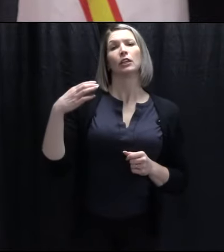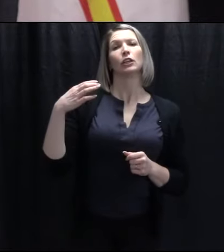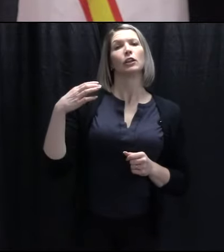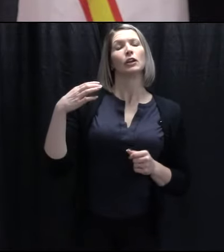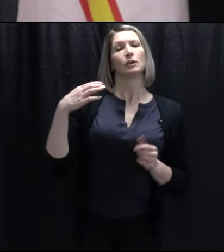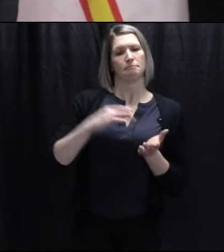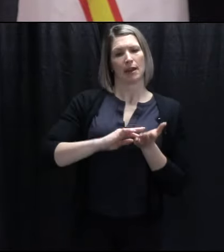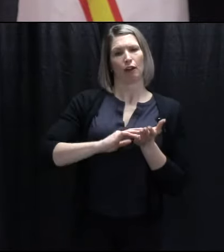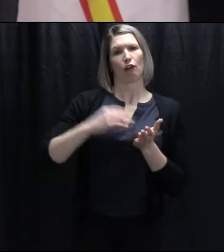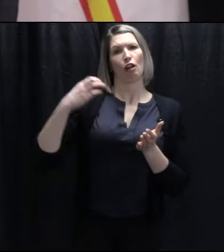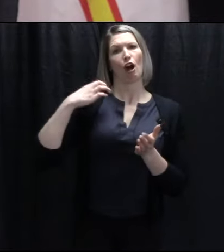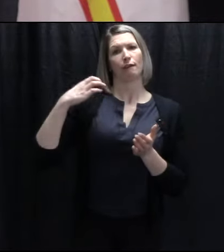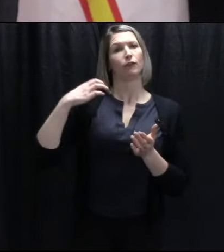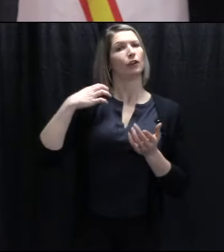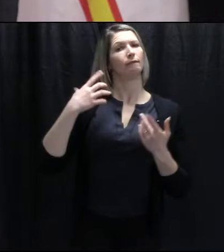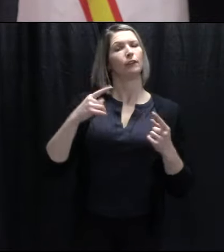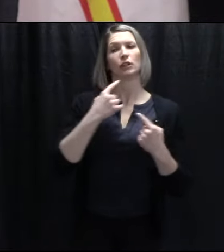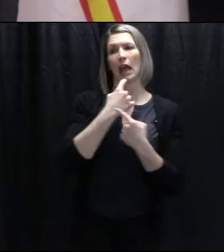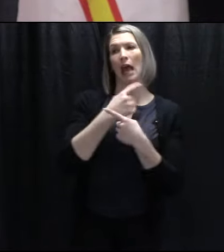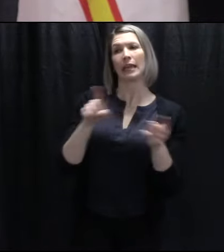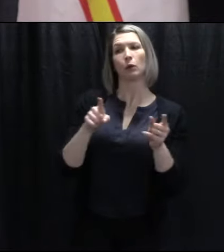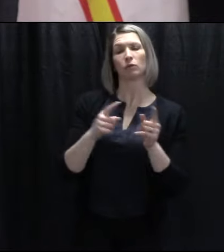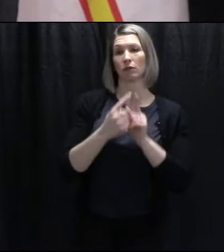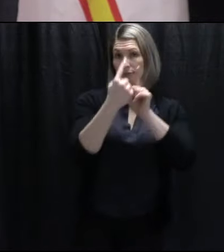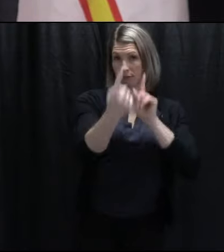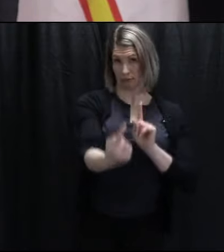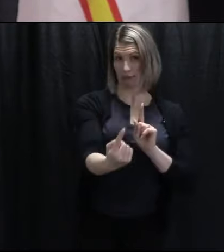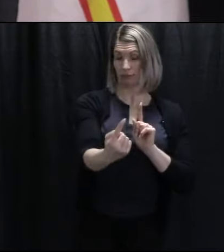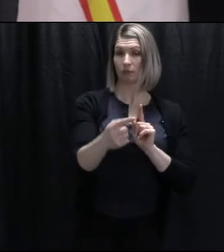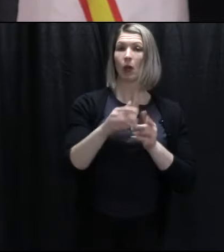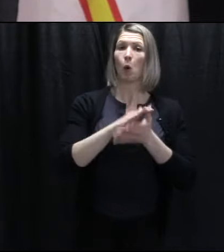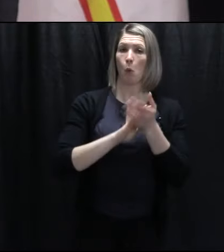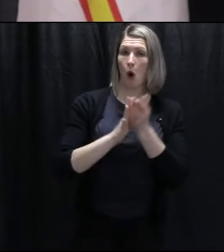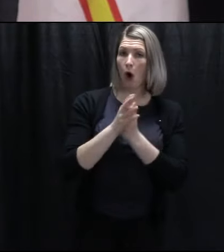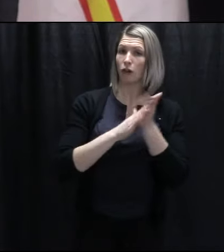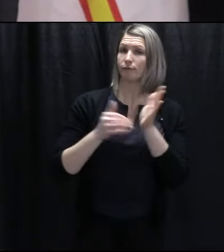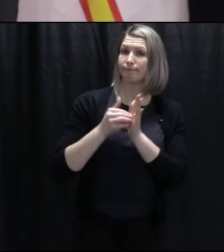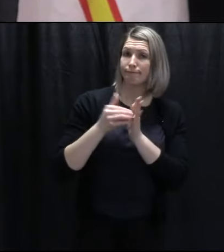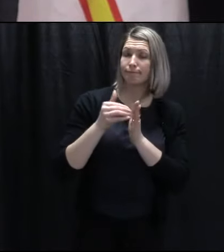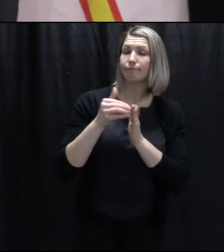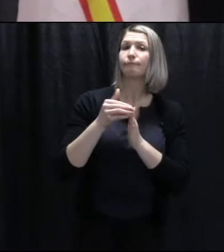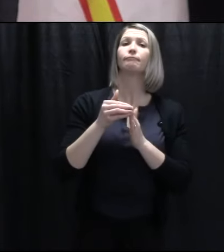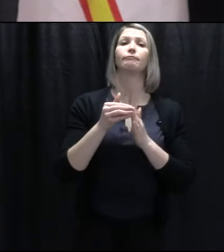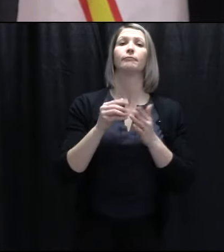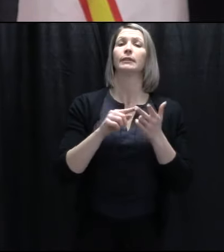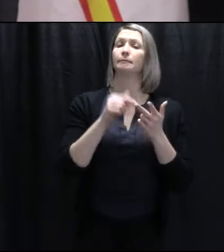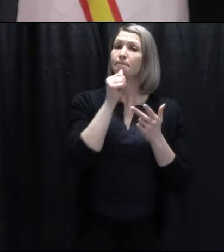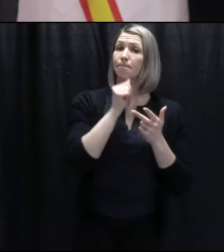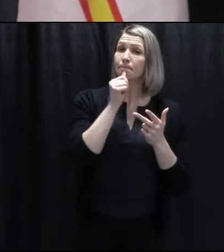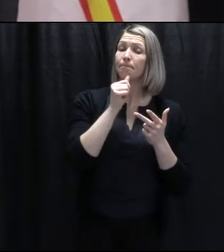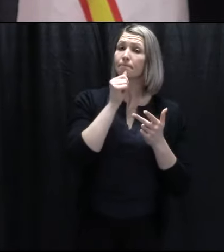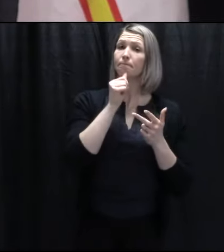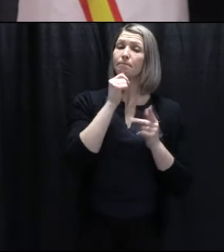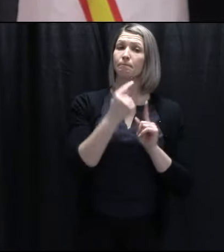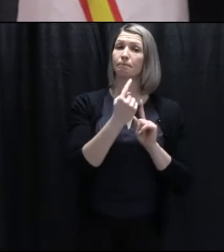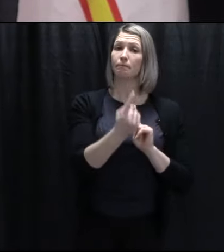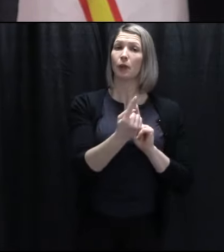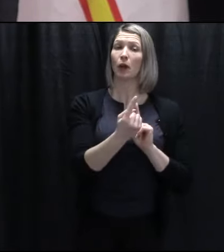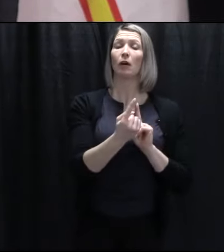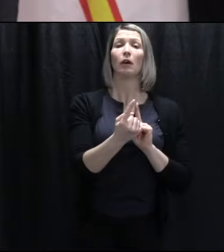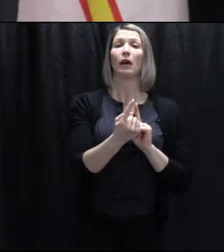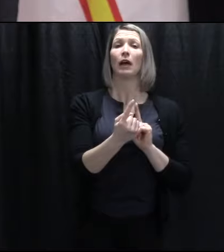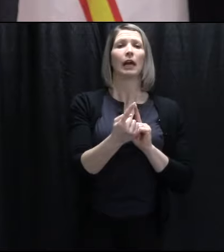like. Social distancing, physical distancing, as it's been referred to quite often, making sure there's proper